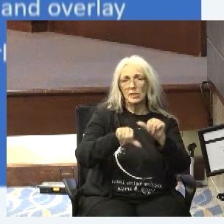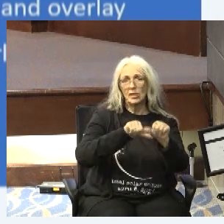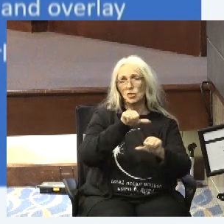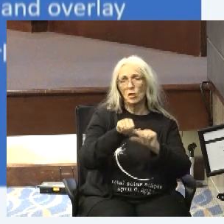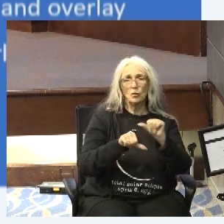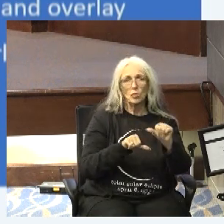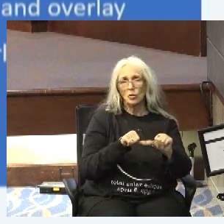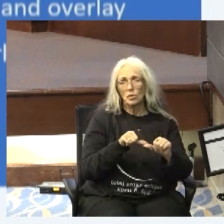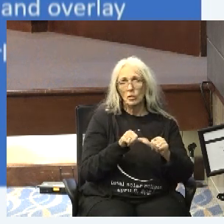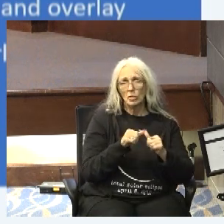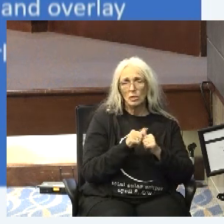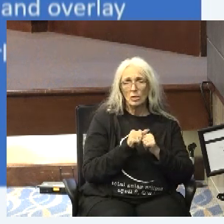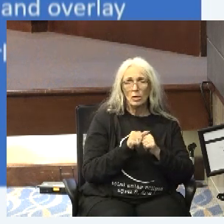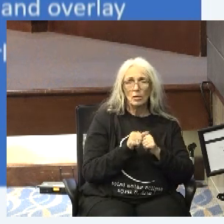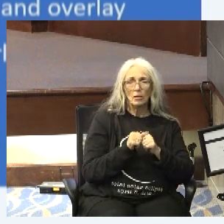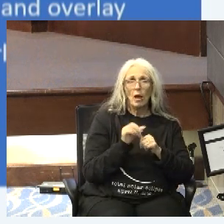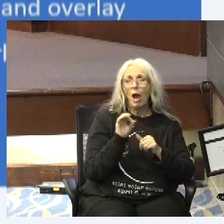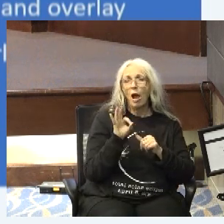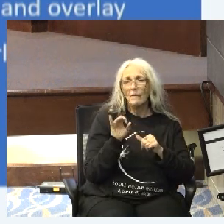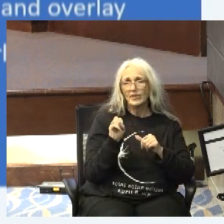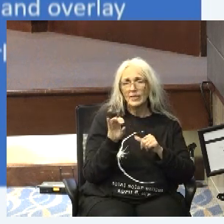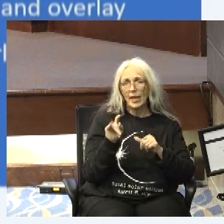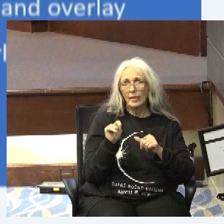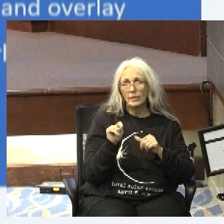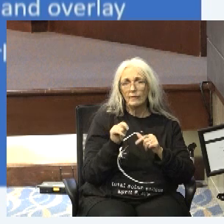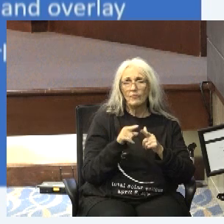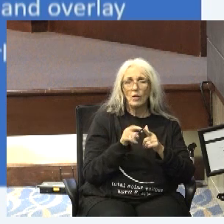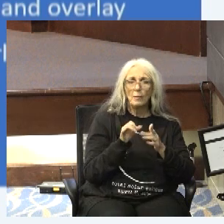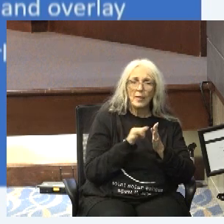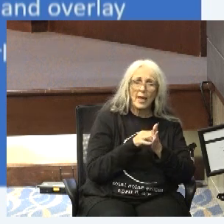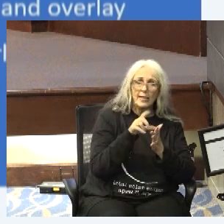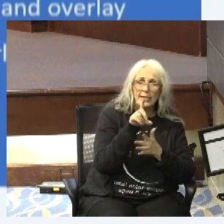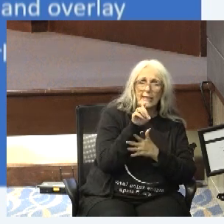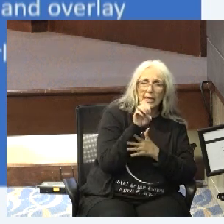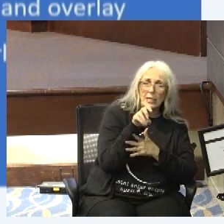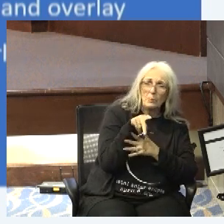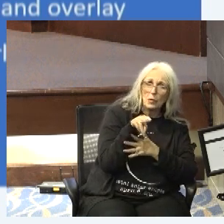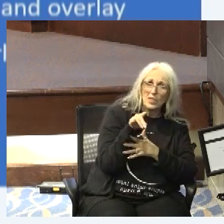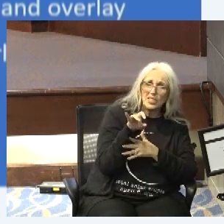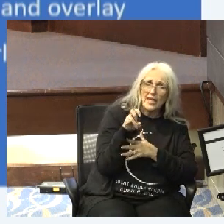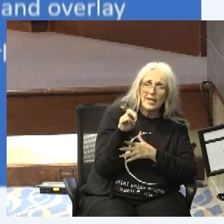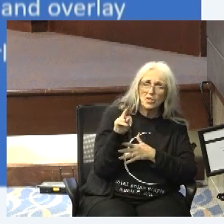Again, significantly offset likely by that appreciation that I mentioned.